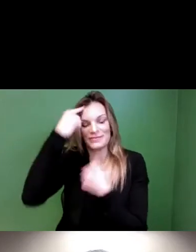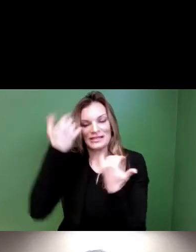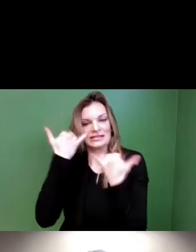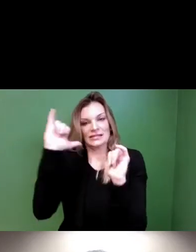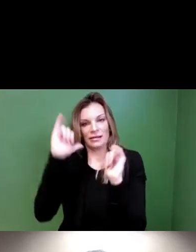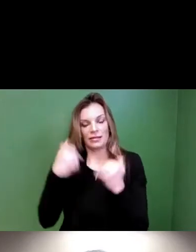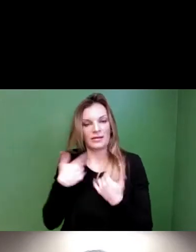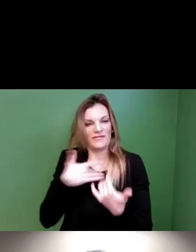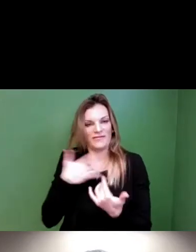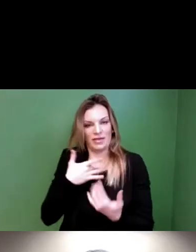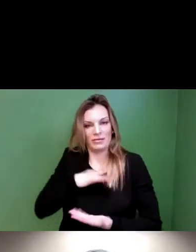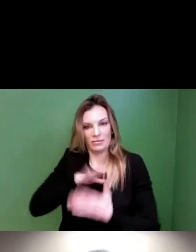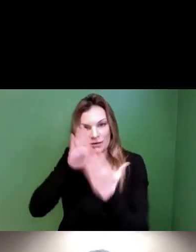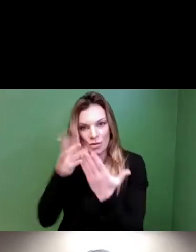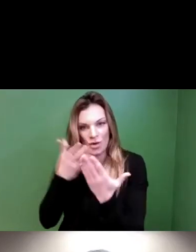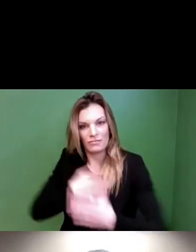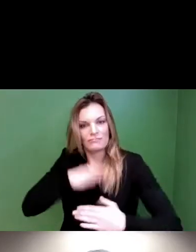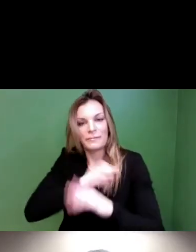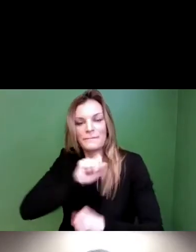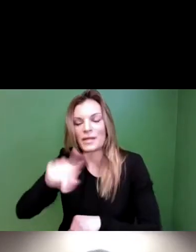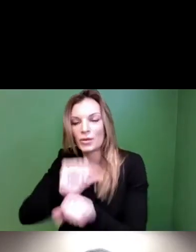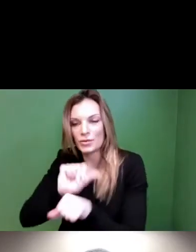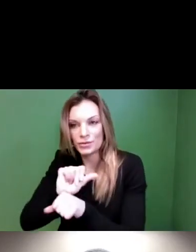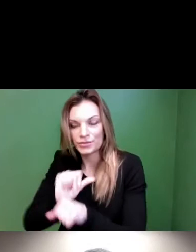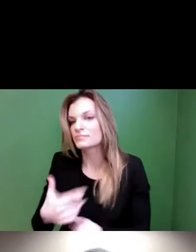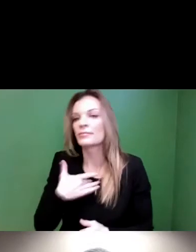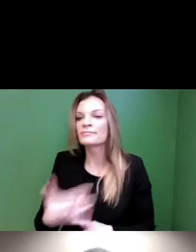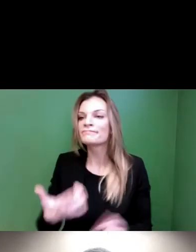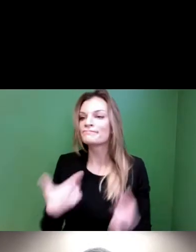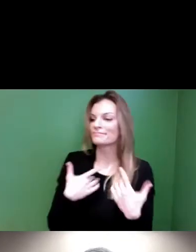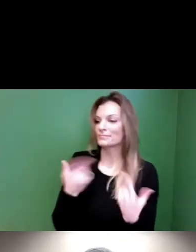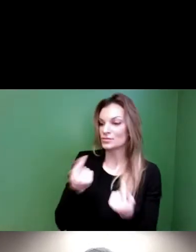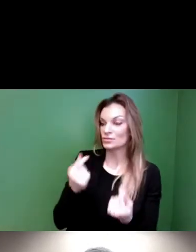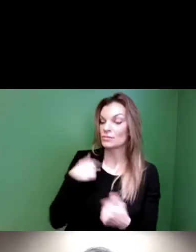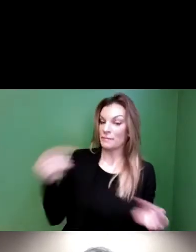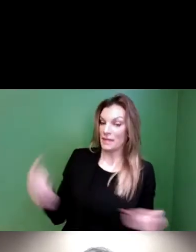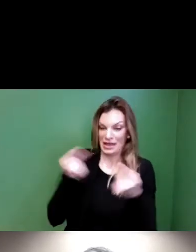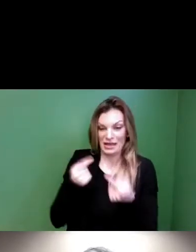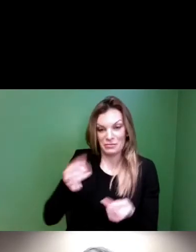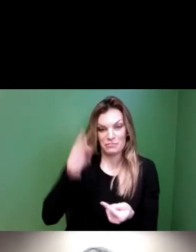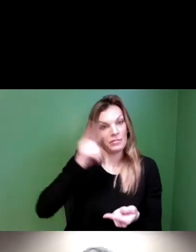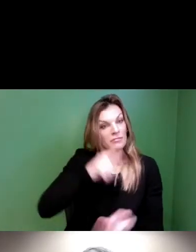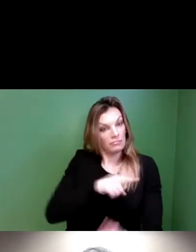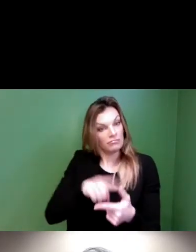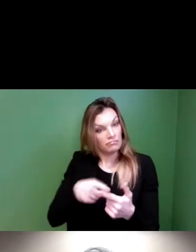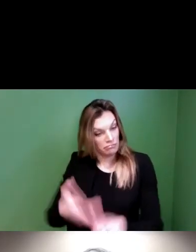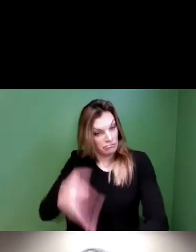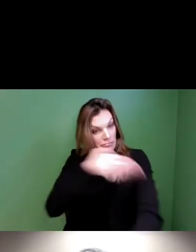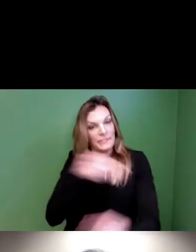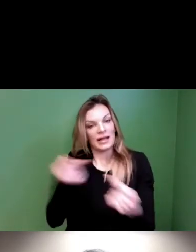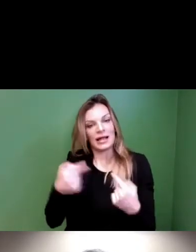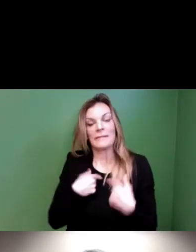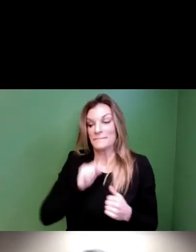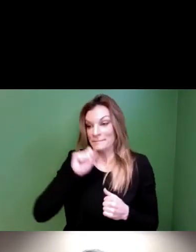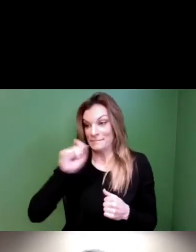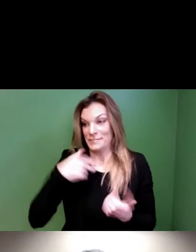work. So we often see people trying part-time work, and if that works, they'll go to full-time. Now,